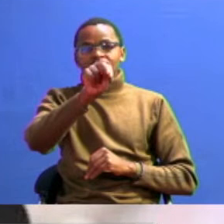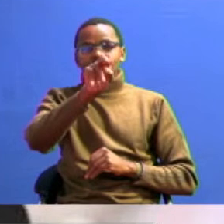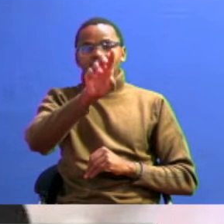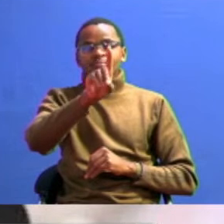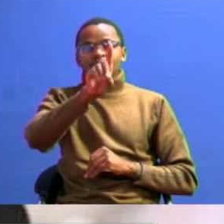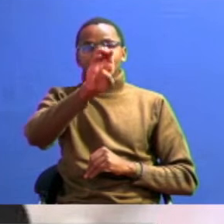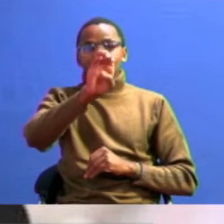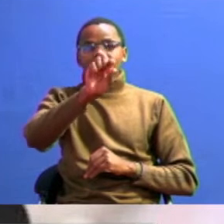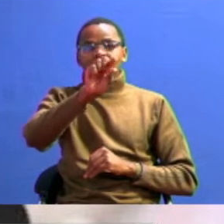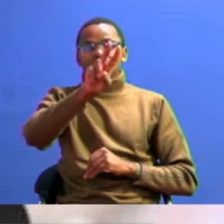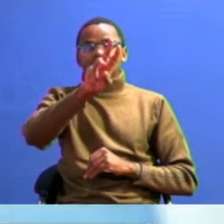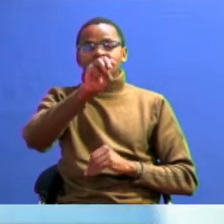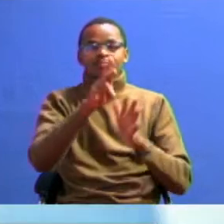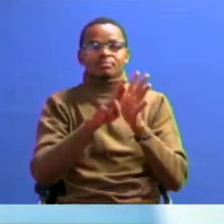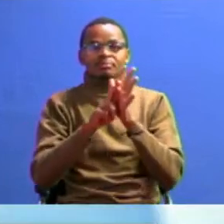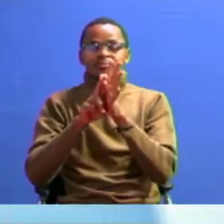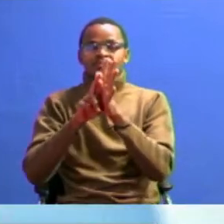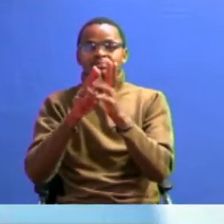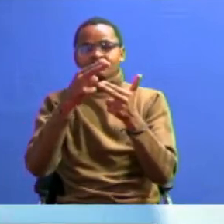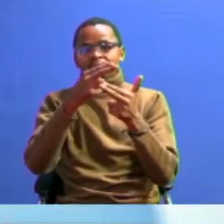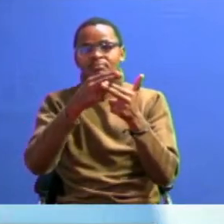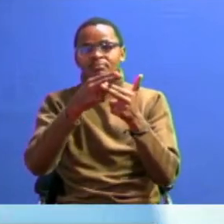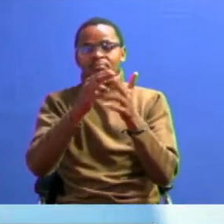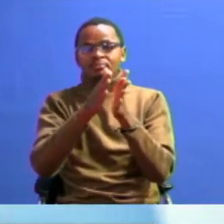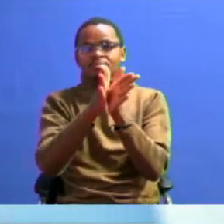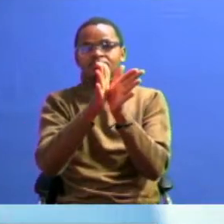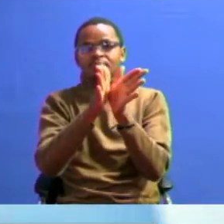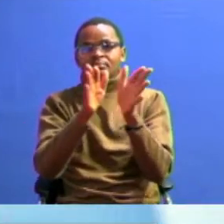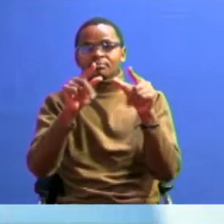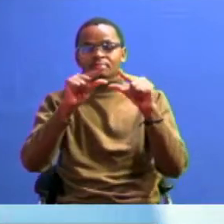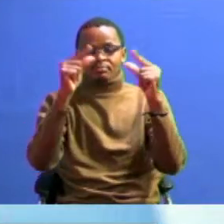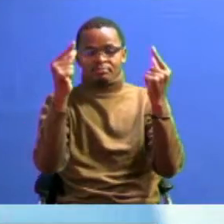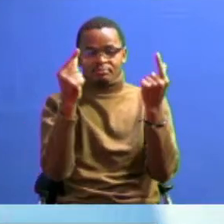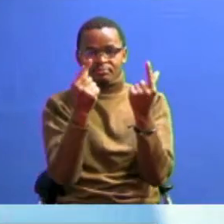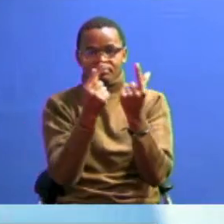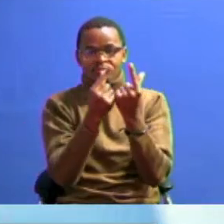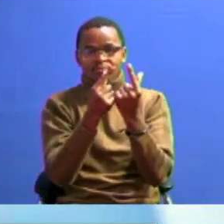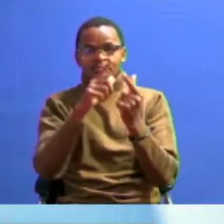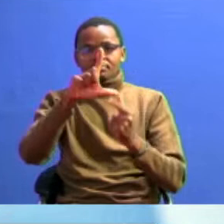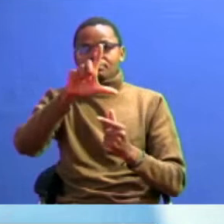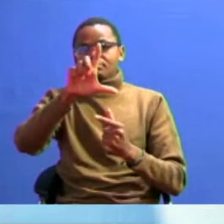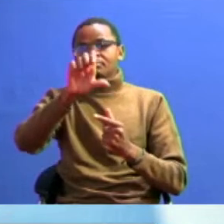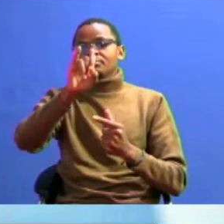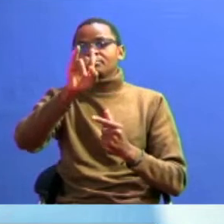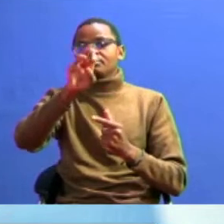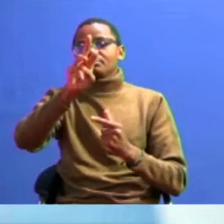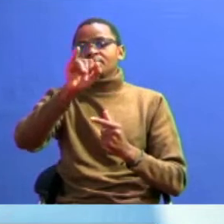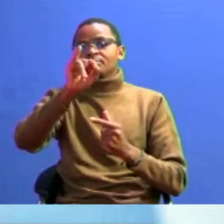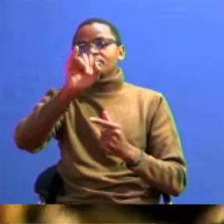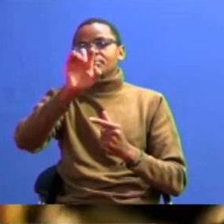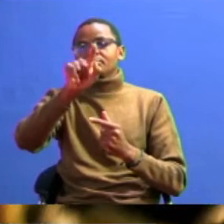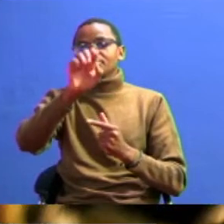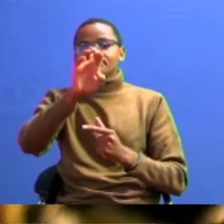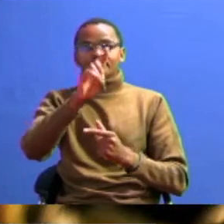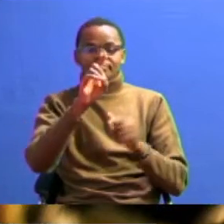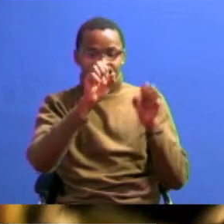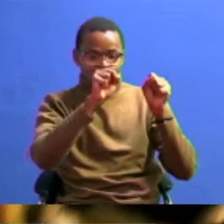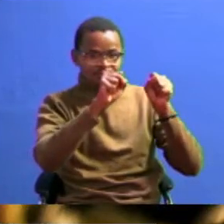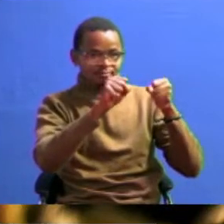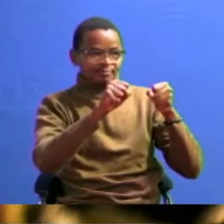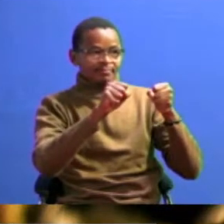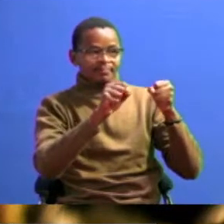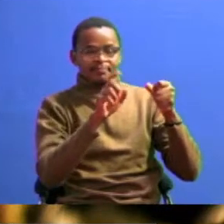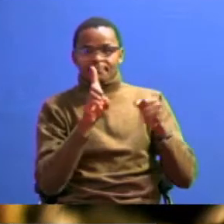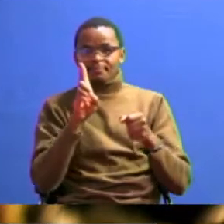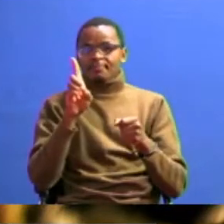to be representing an entity called Universal Global Logistics Limited. In the alleged agreement, Ndegwa